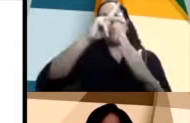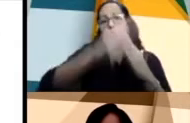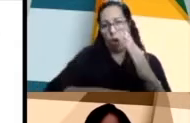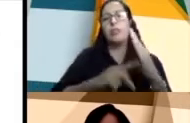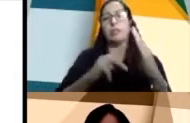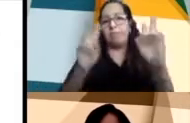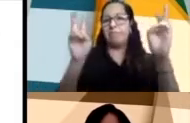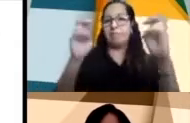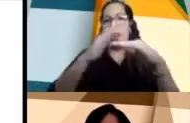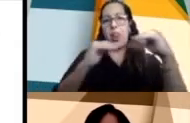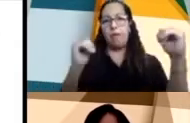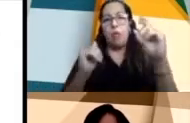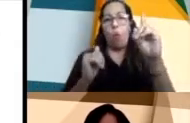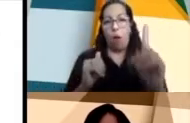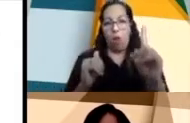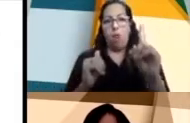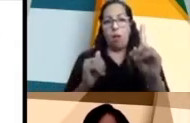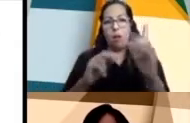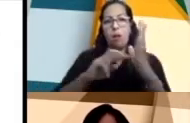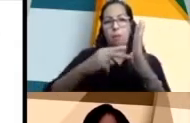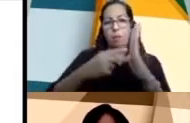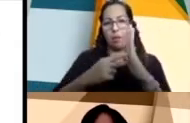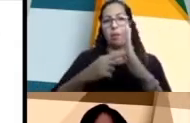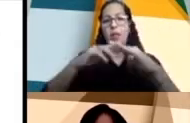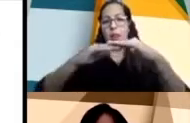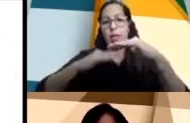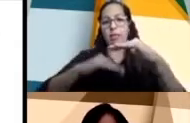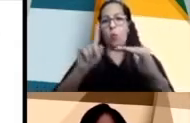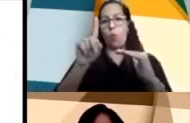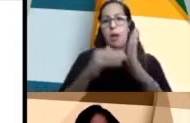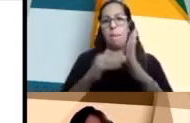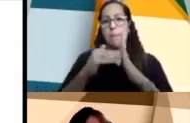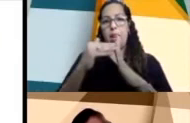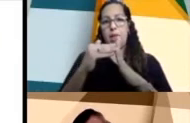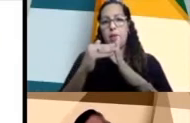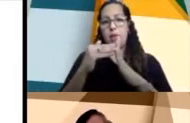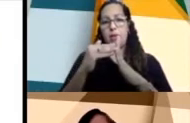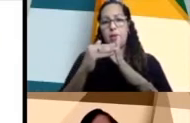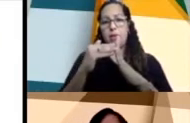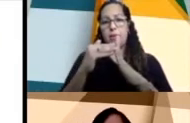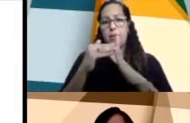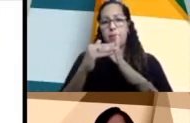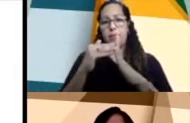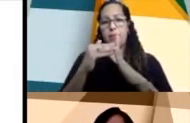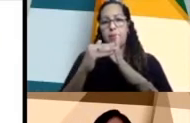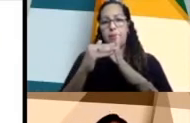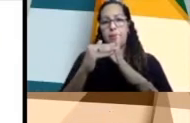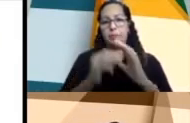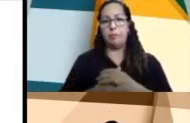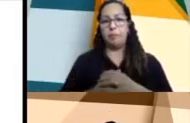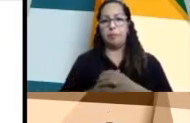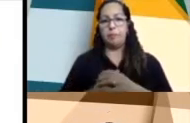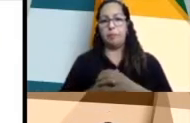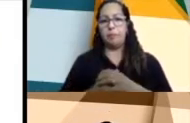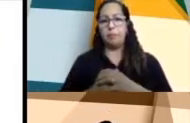level 1 are projects that had a cost less than 1 million. A maximum number of